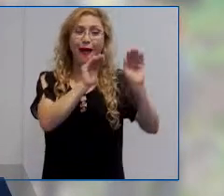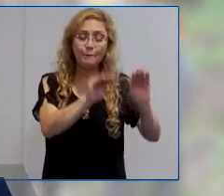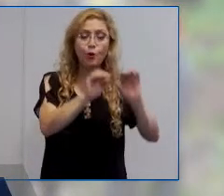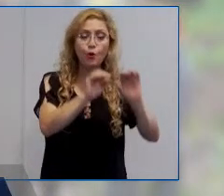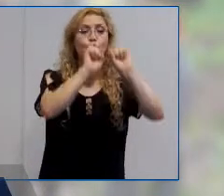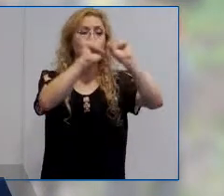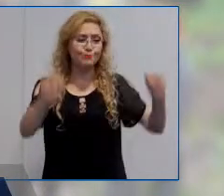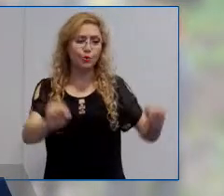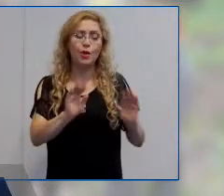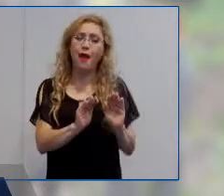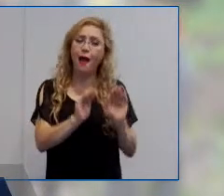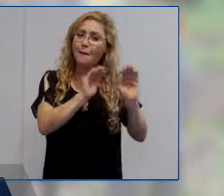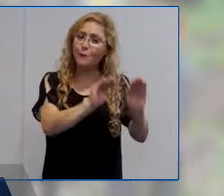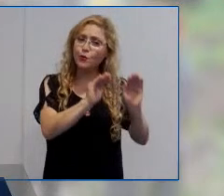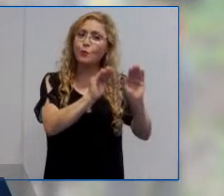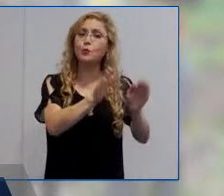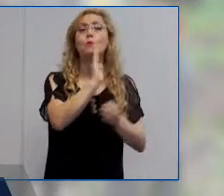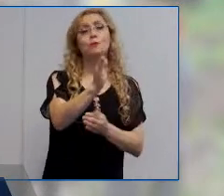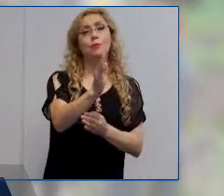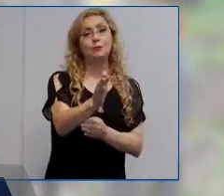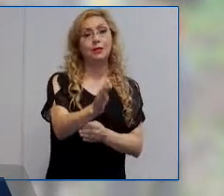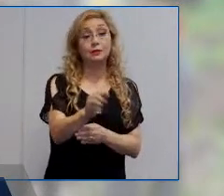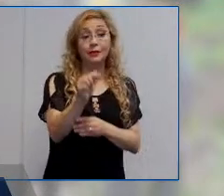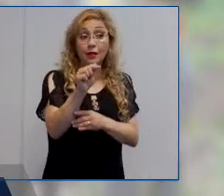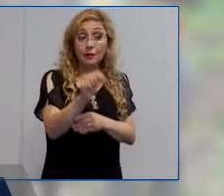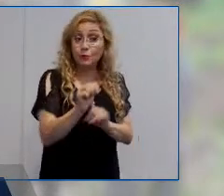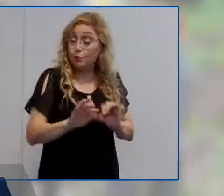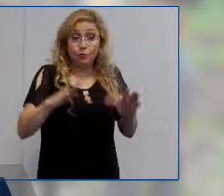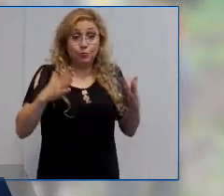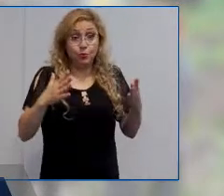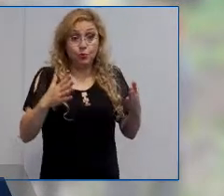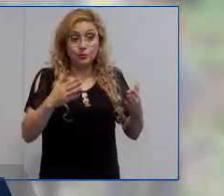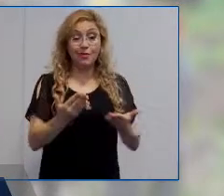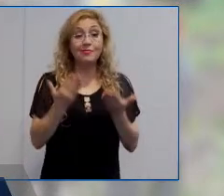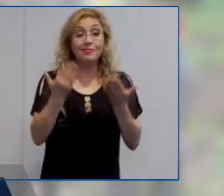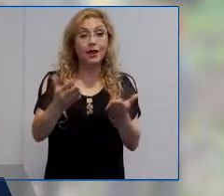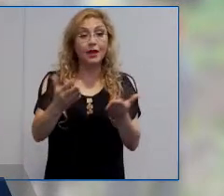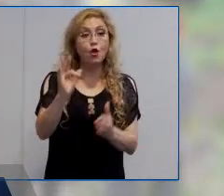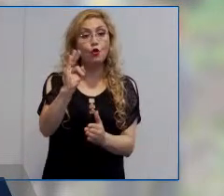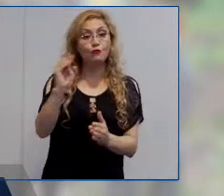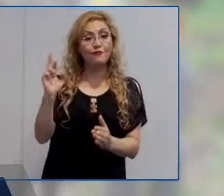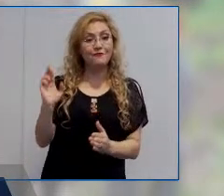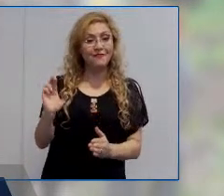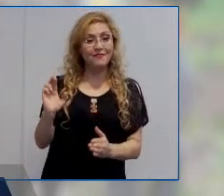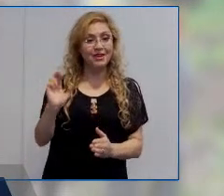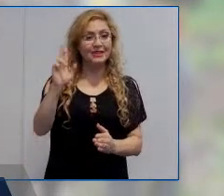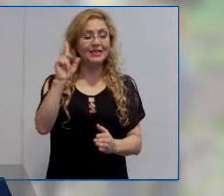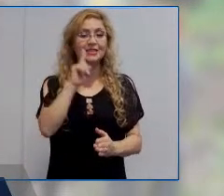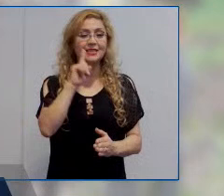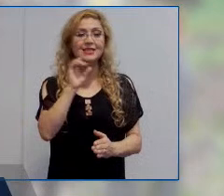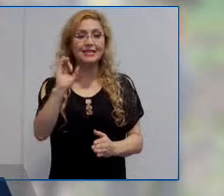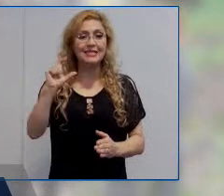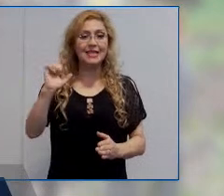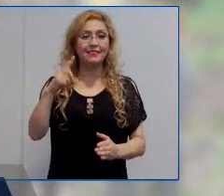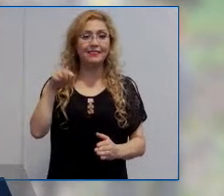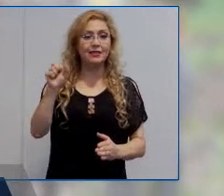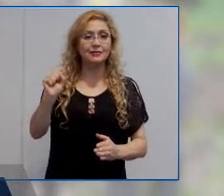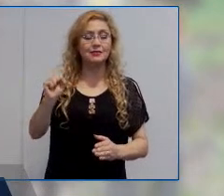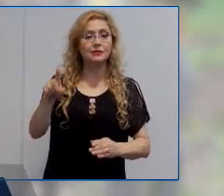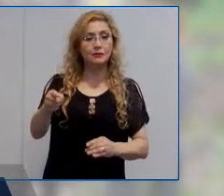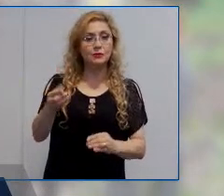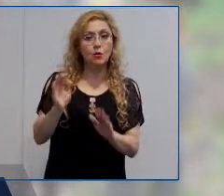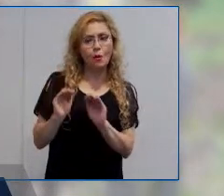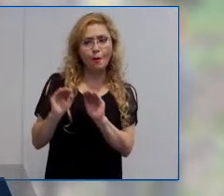systematic support, constant support, never seen before. This year, we gave fertilizers to families